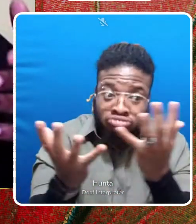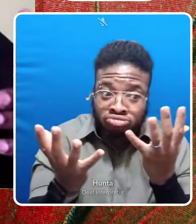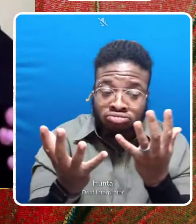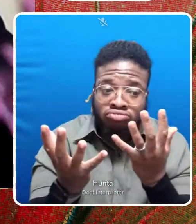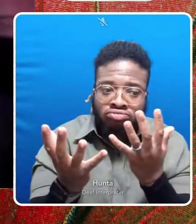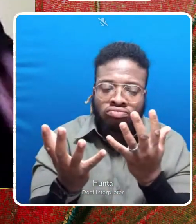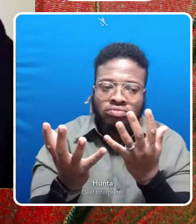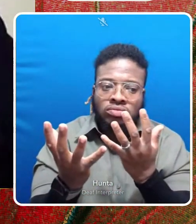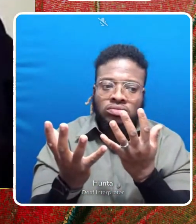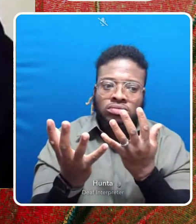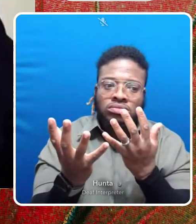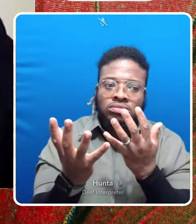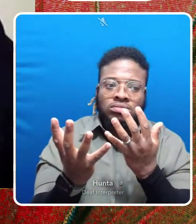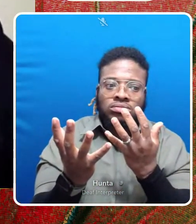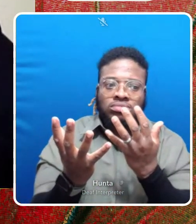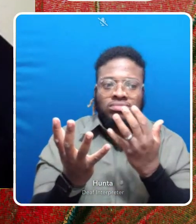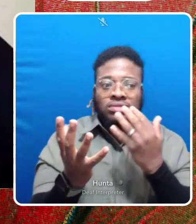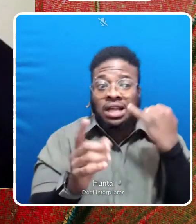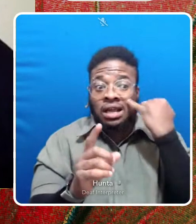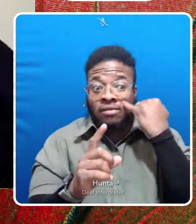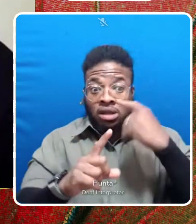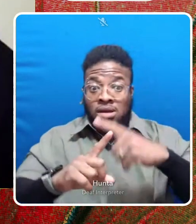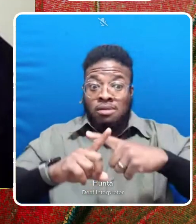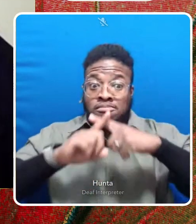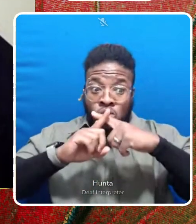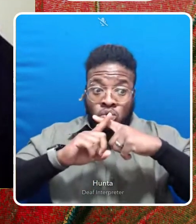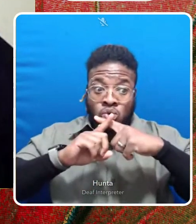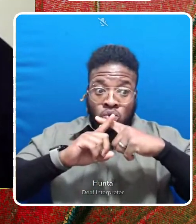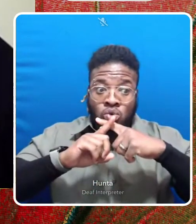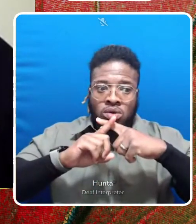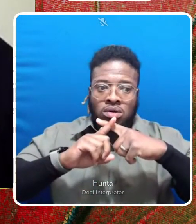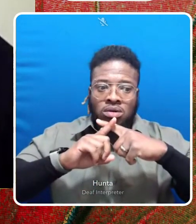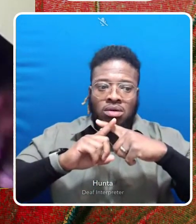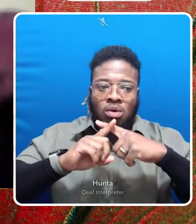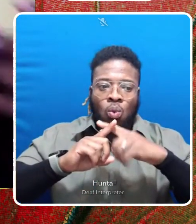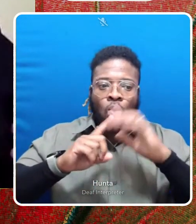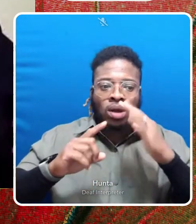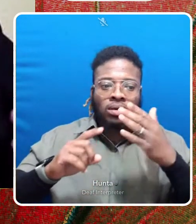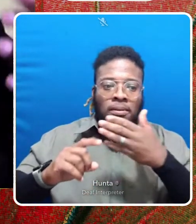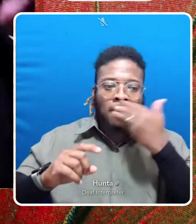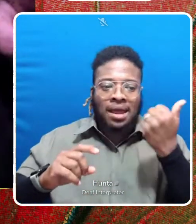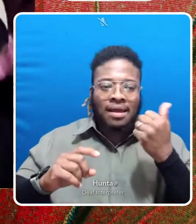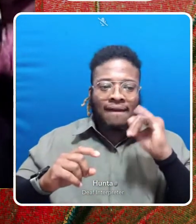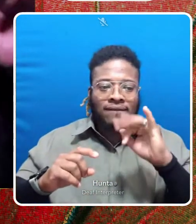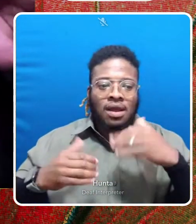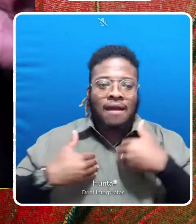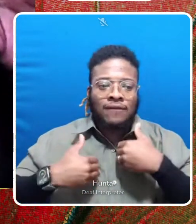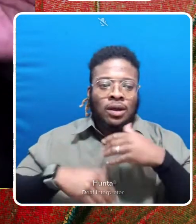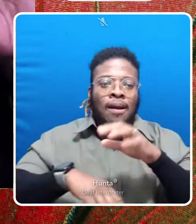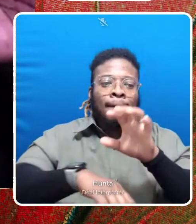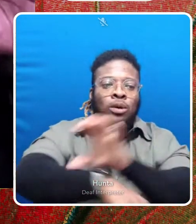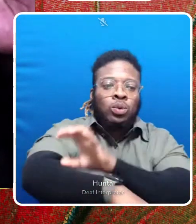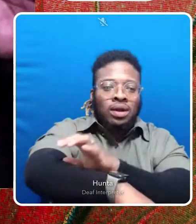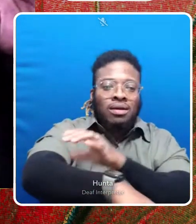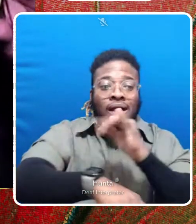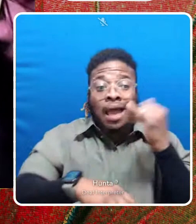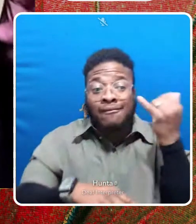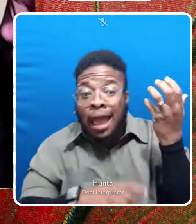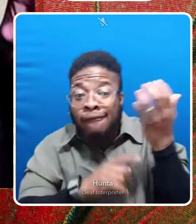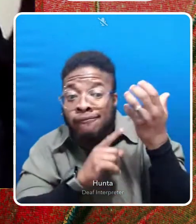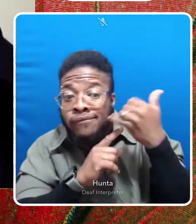on mute. This would be better if you all are on a computer. Sometimes when you're on a cell phone, it tends to lose